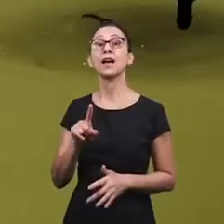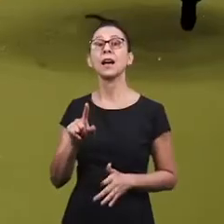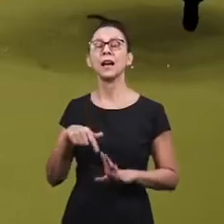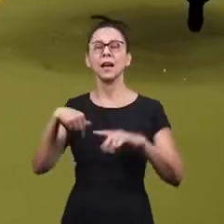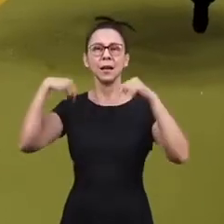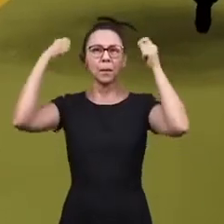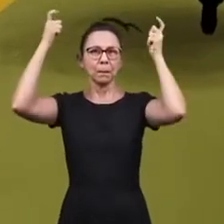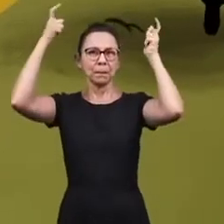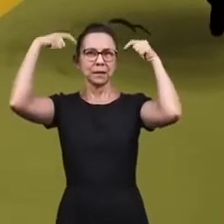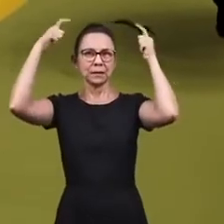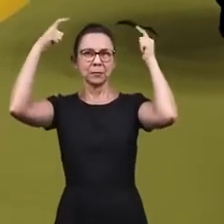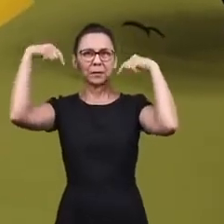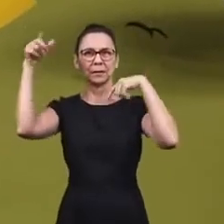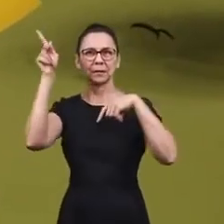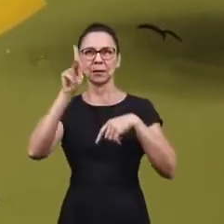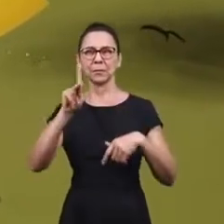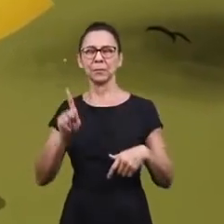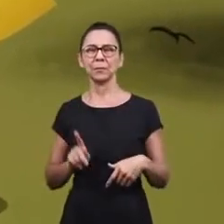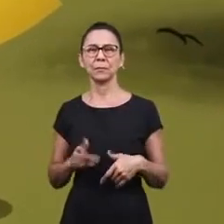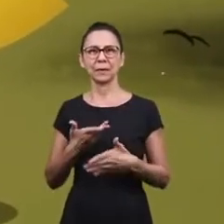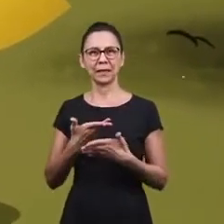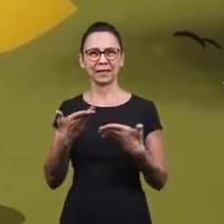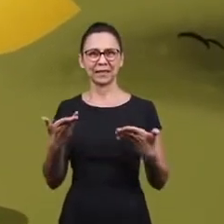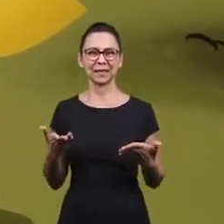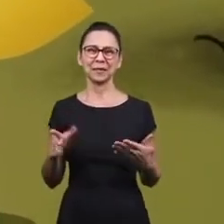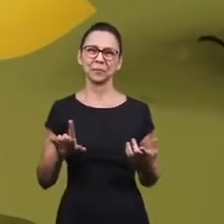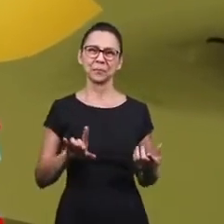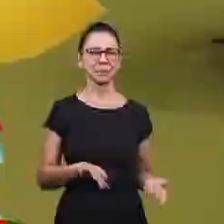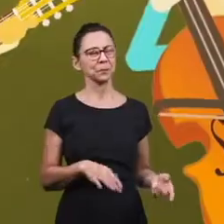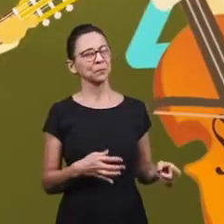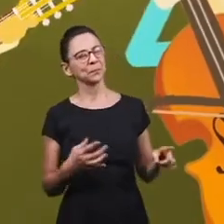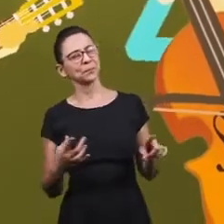Jesus is the Prince of Peace.